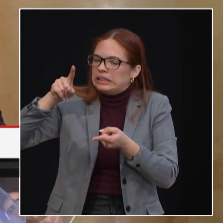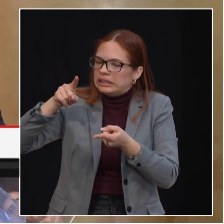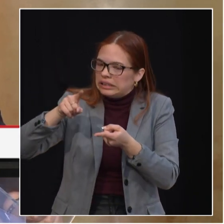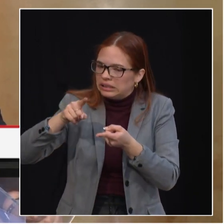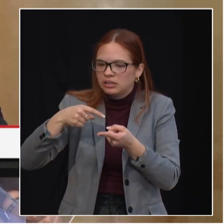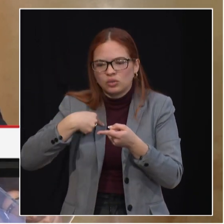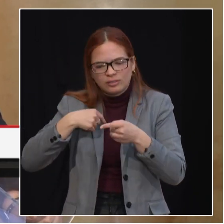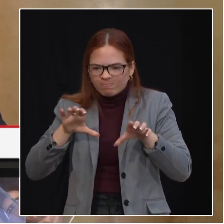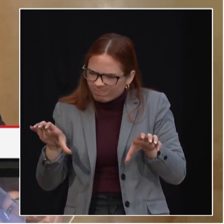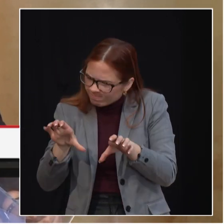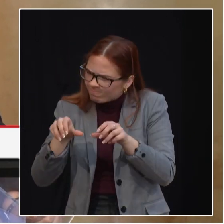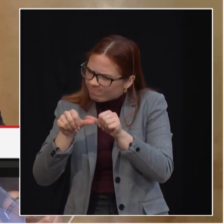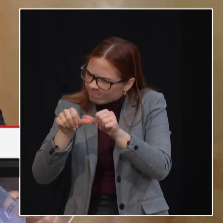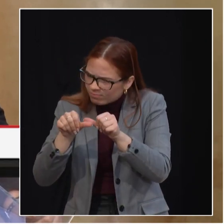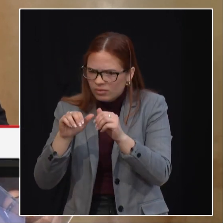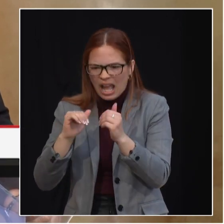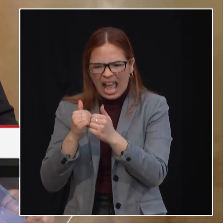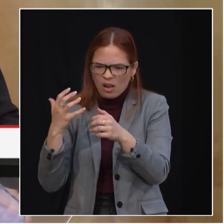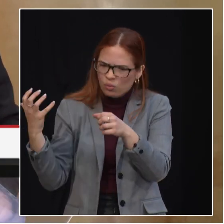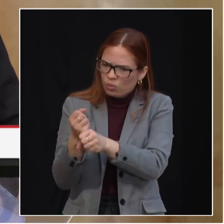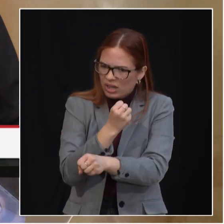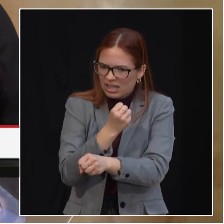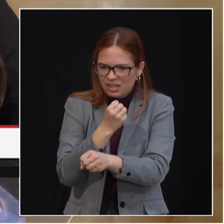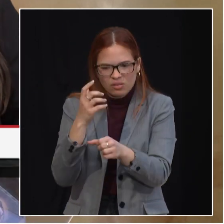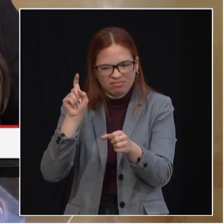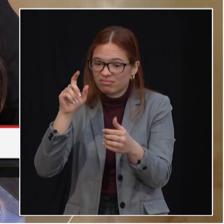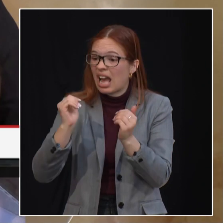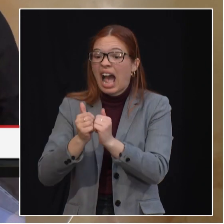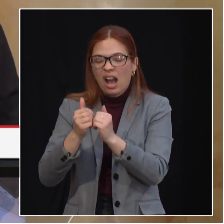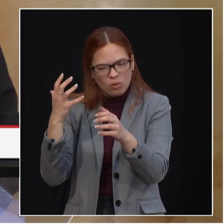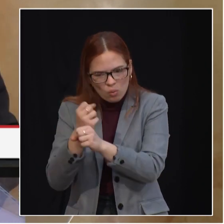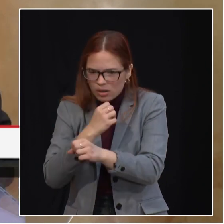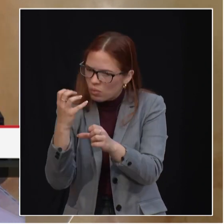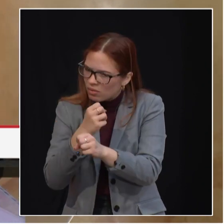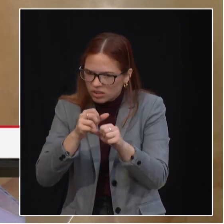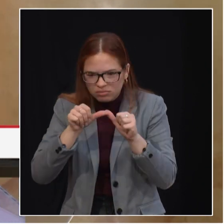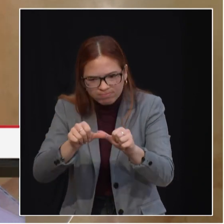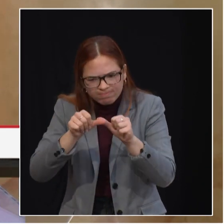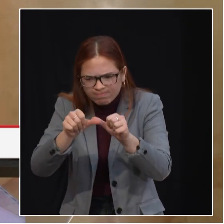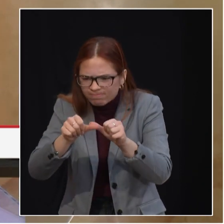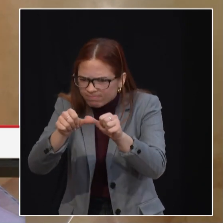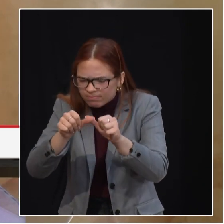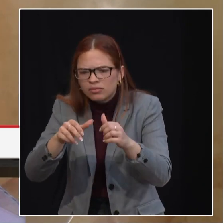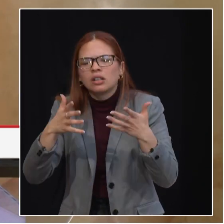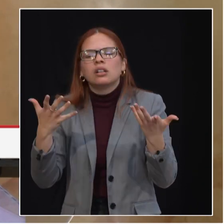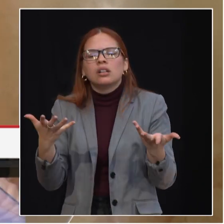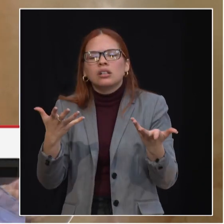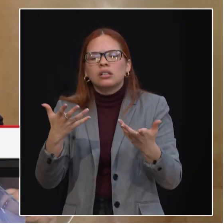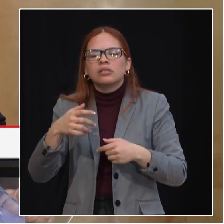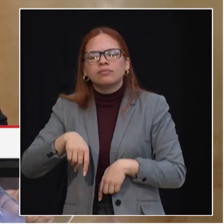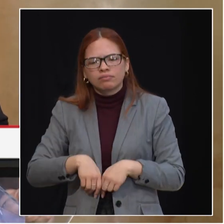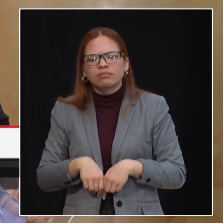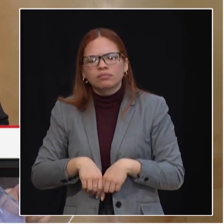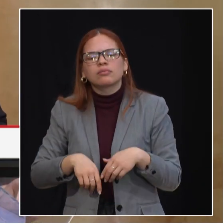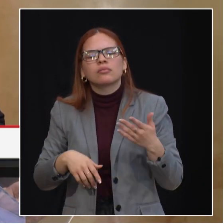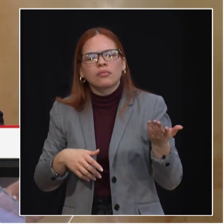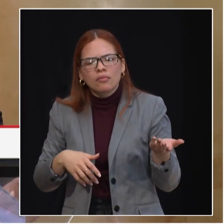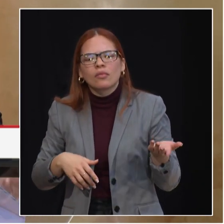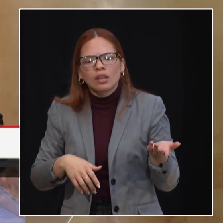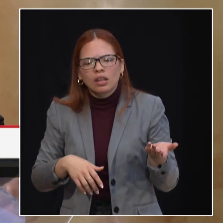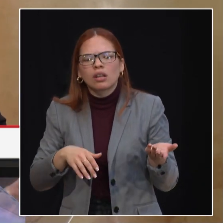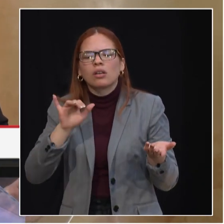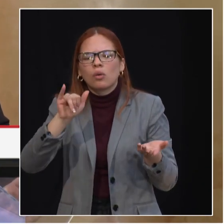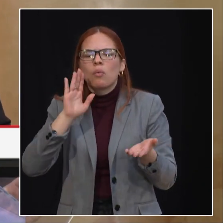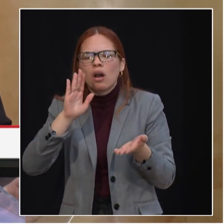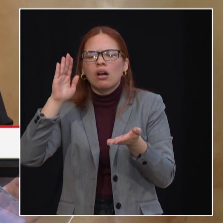by winning. So with that being said, I want to talk about some more gaps that we're going to close and some more opportunities that we're going to provide, and that's